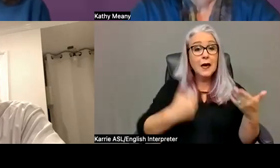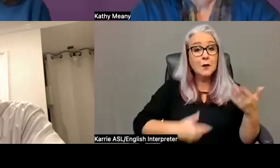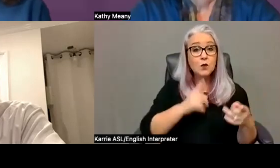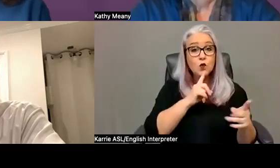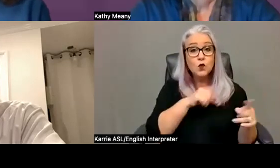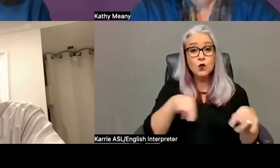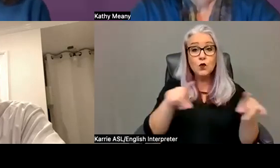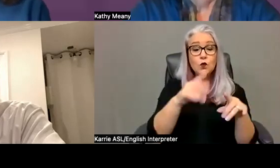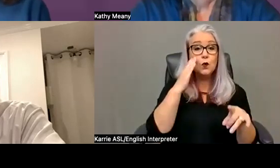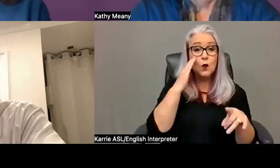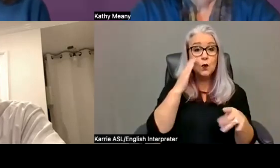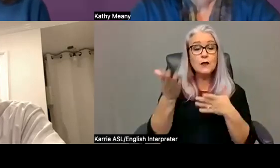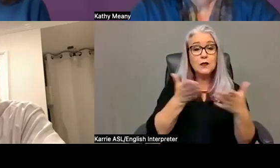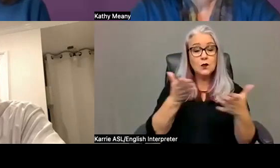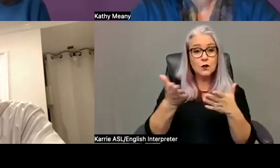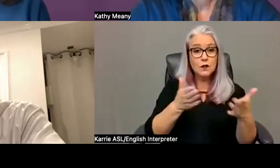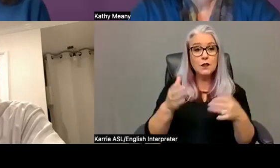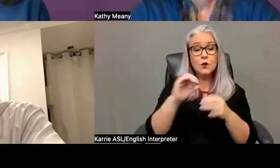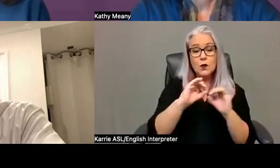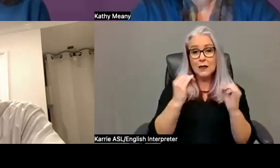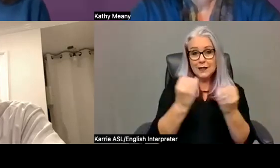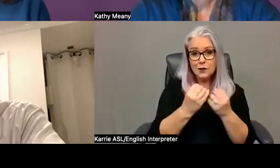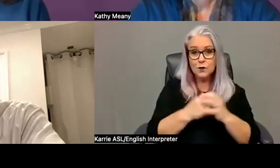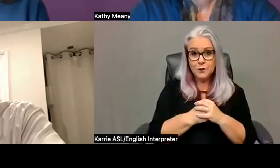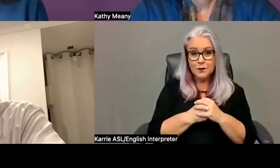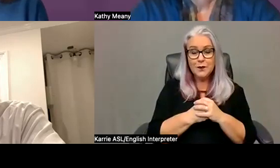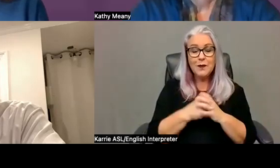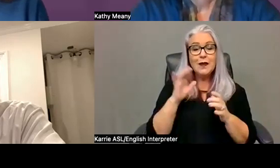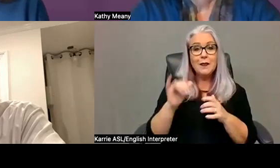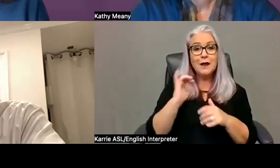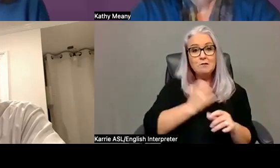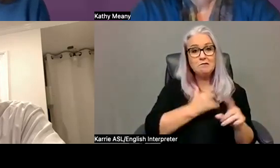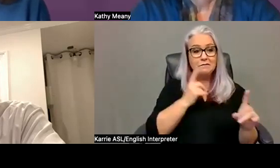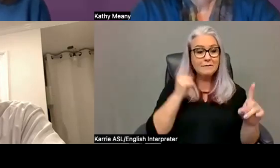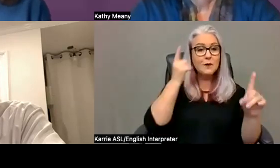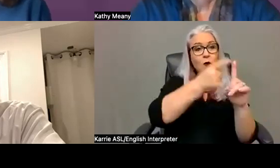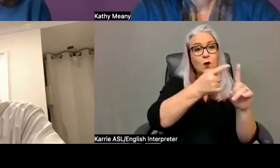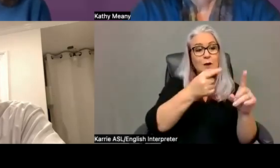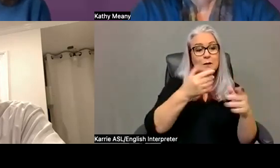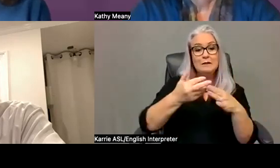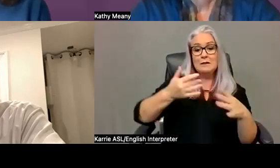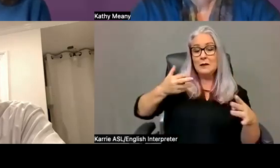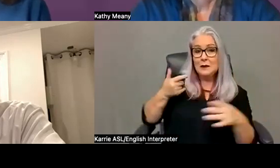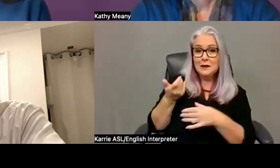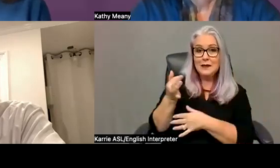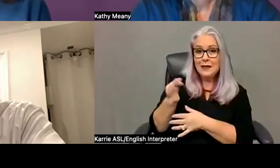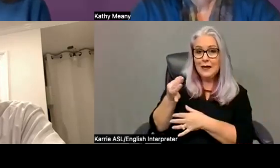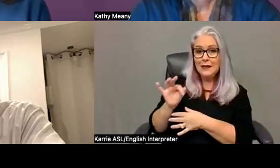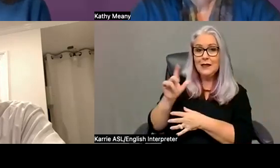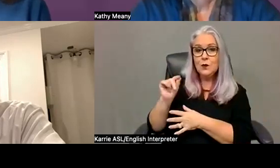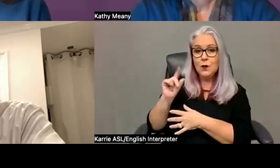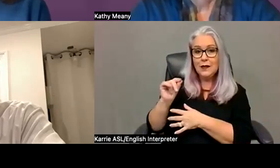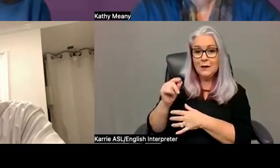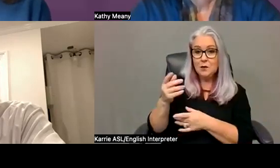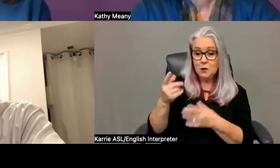voter service organization, and indeed we are. That's been our mission since our founding in 1920 after women got the right to